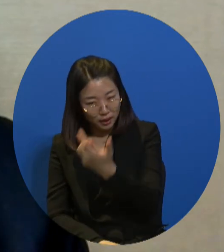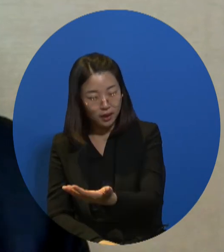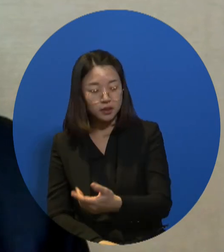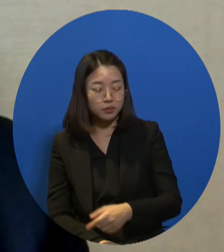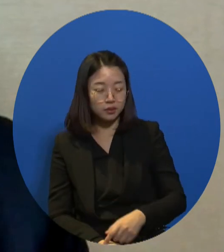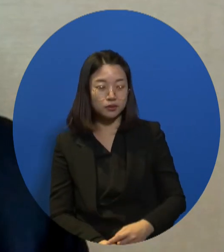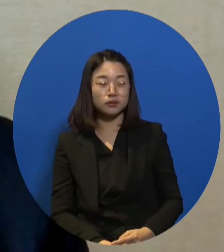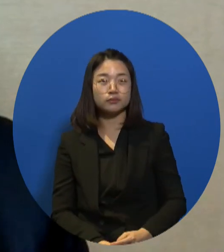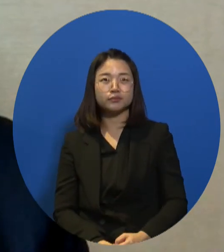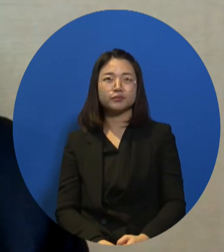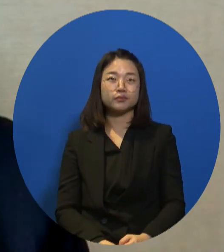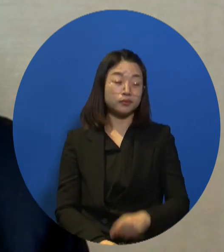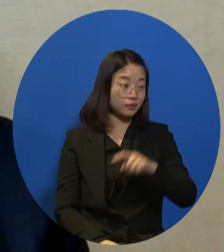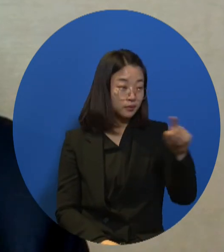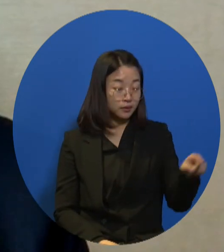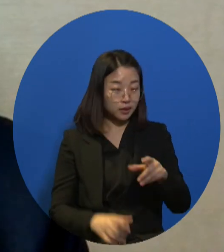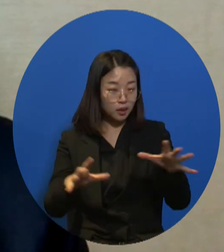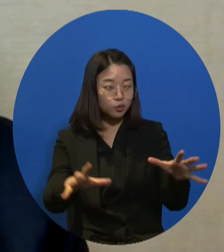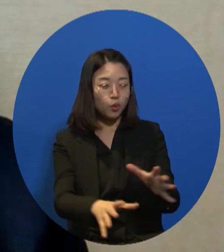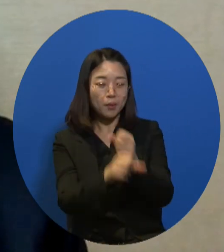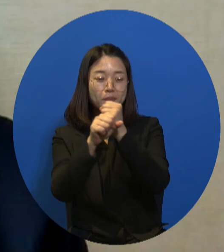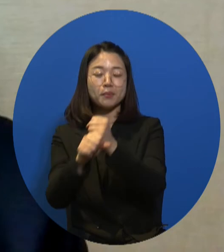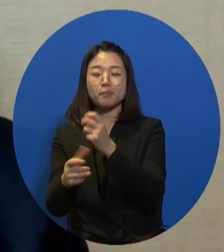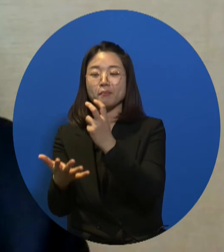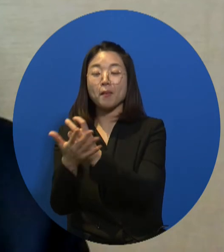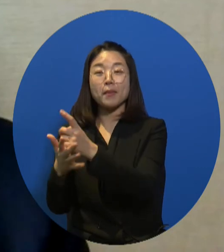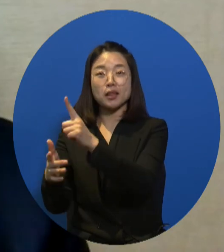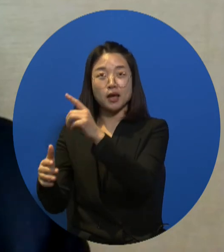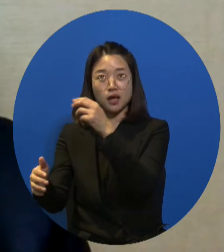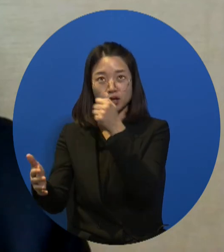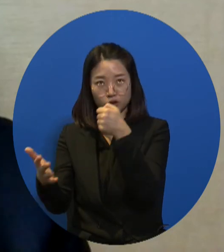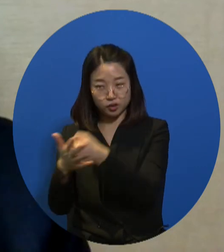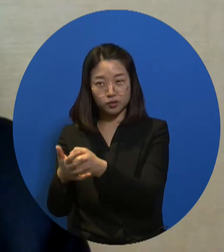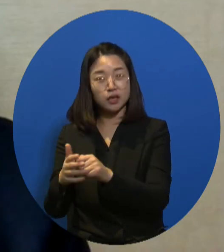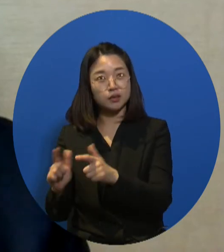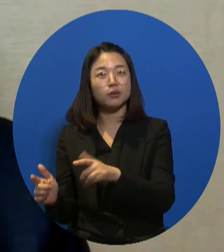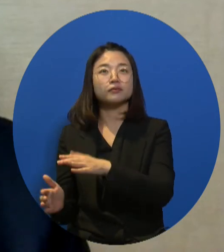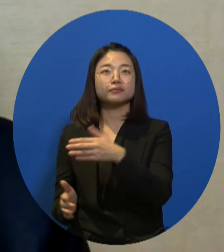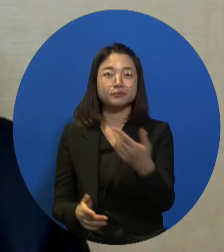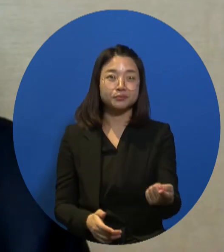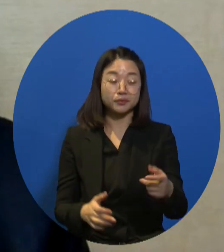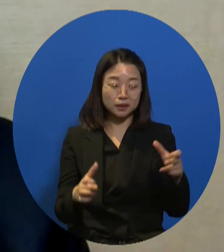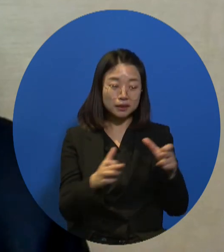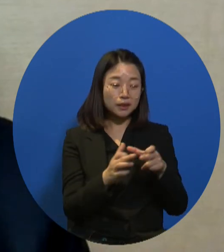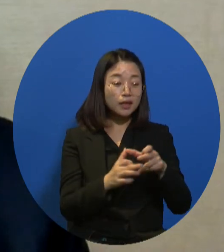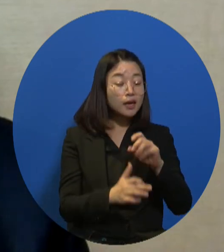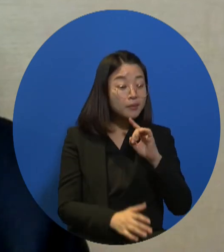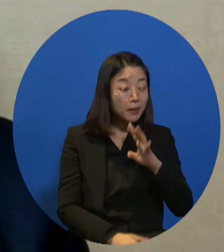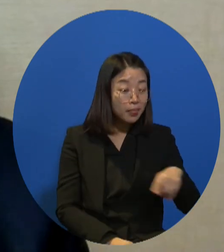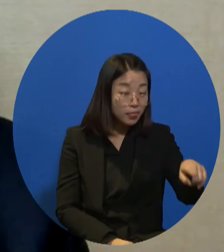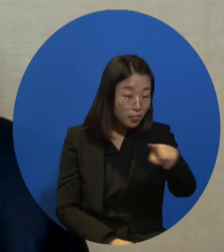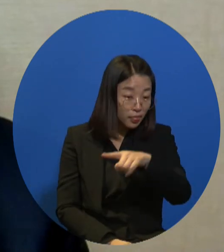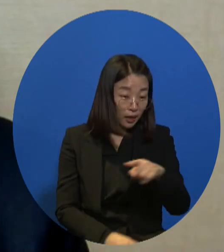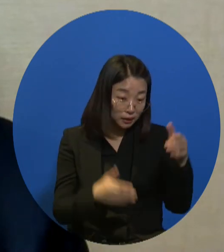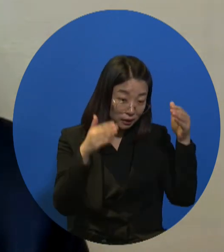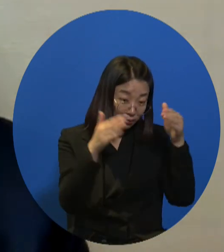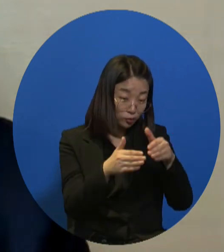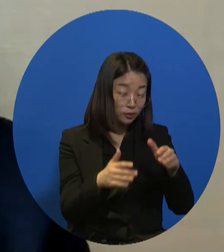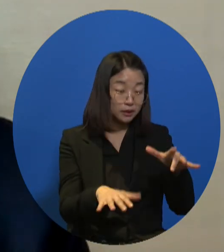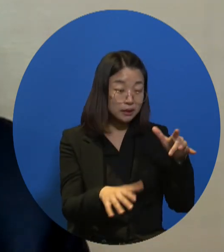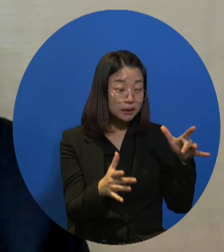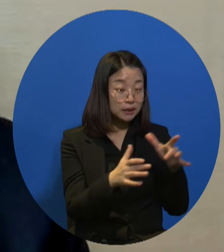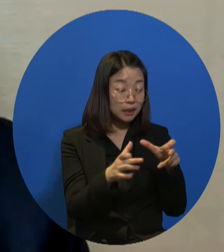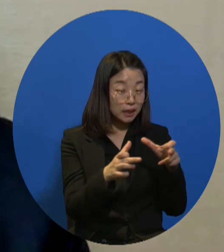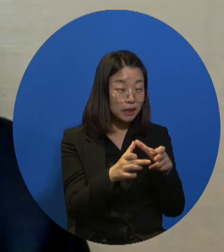have, in other words, we may have a separate law that governs the procedures of the implementation of decisions by the committee,